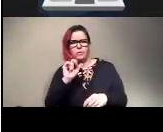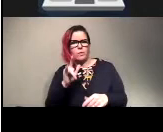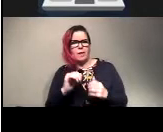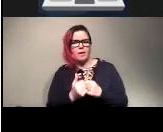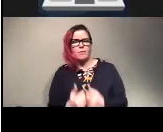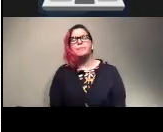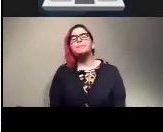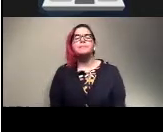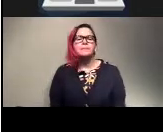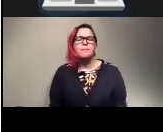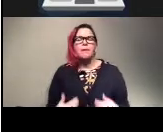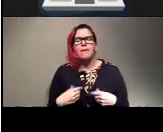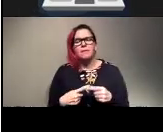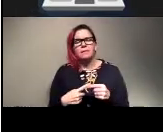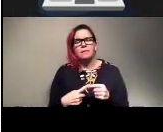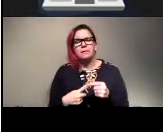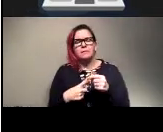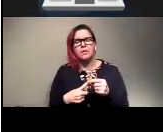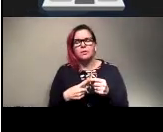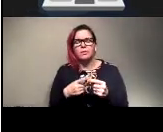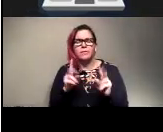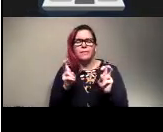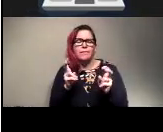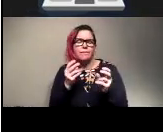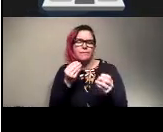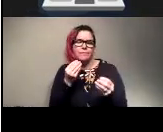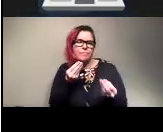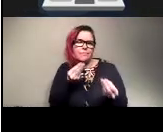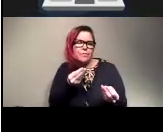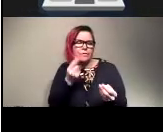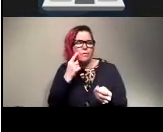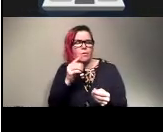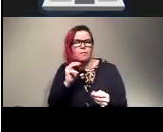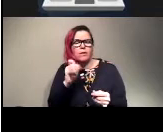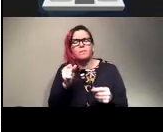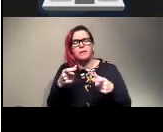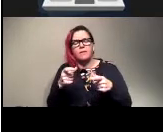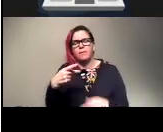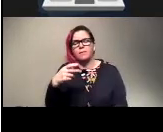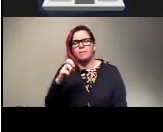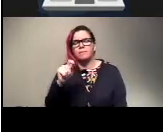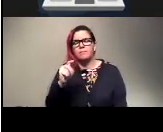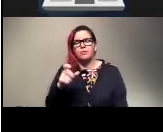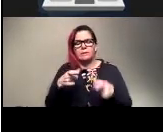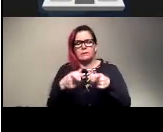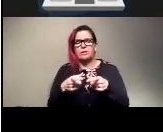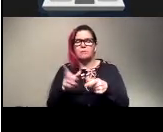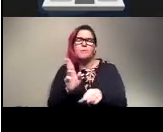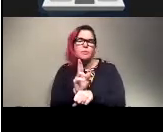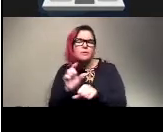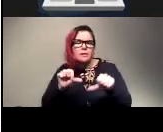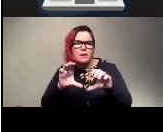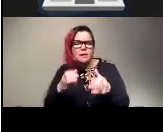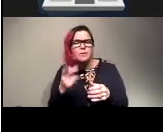special food for microbes in the lab. This is a Petri dish. You may have used one of these in your science courses or just seen